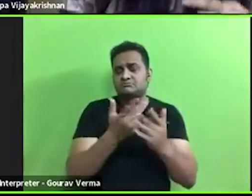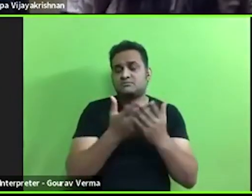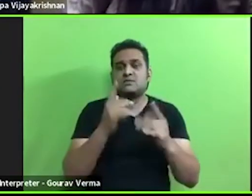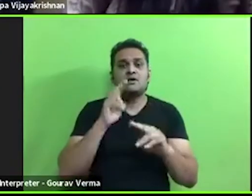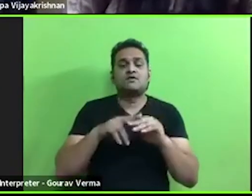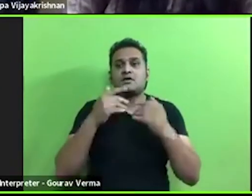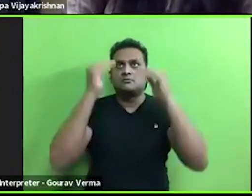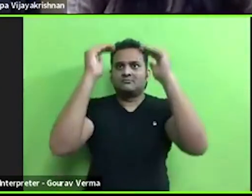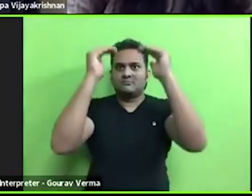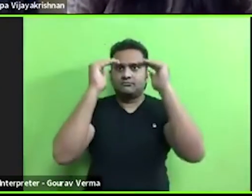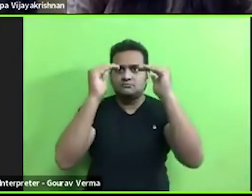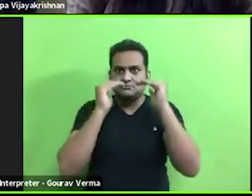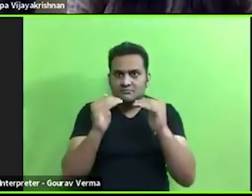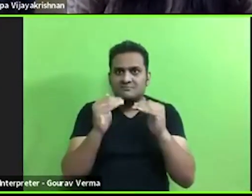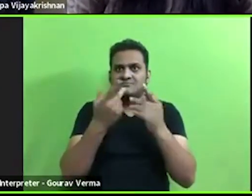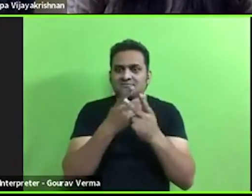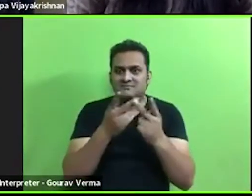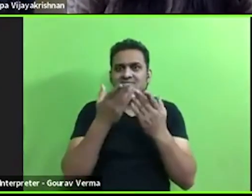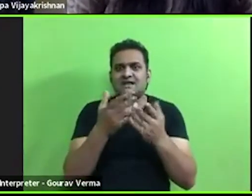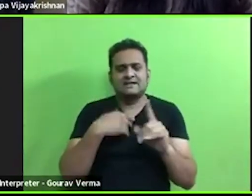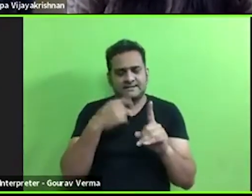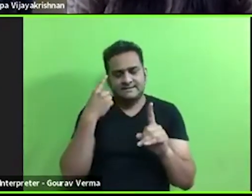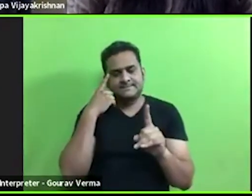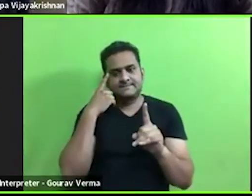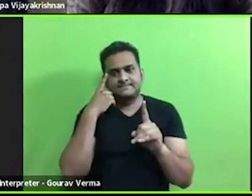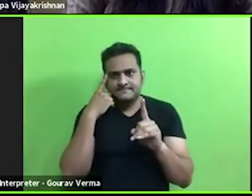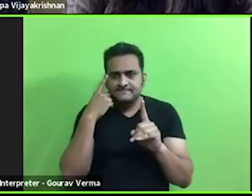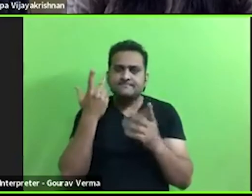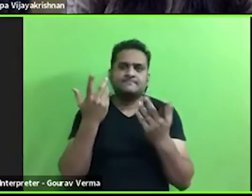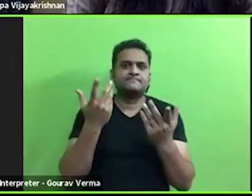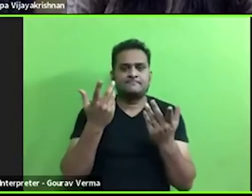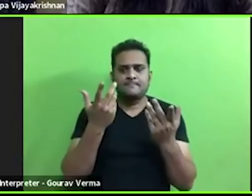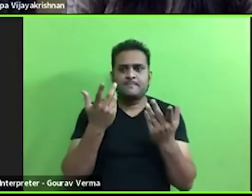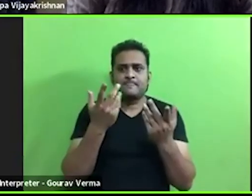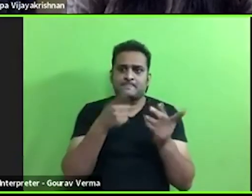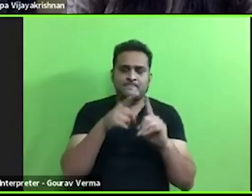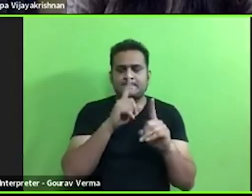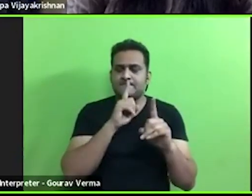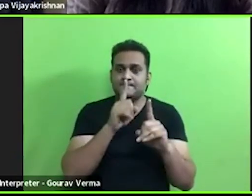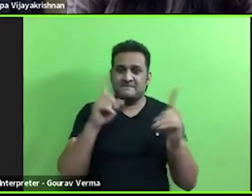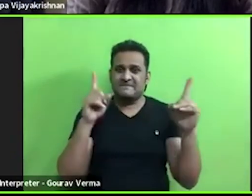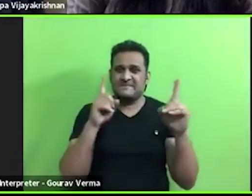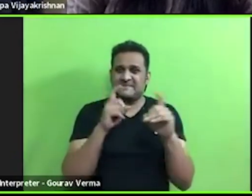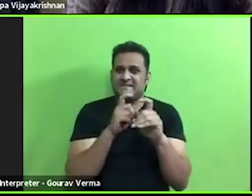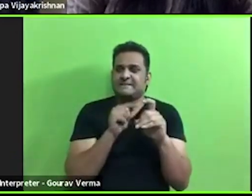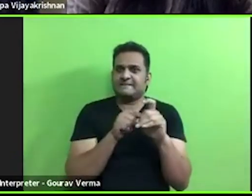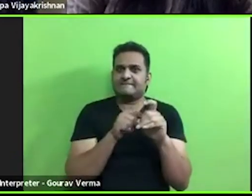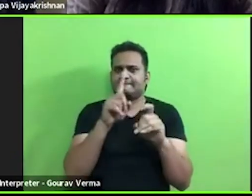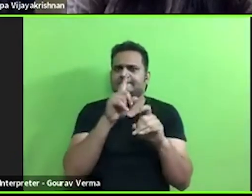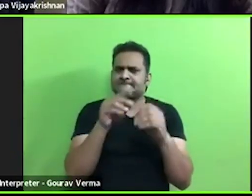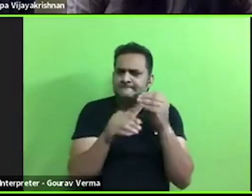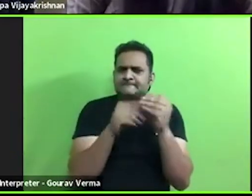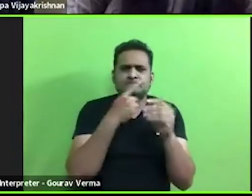subversion, then I think you will create a complicated conversation. I'm adding on to what Suraj